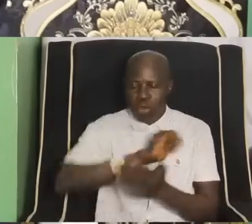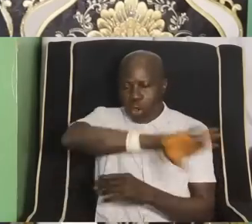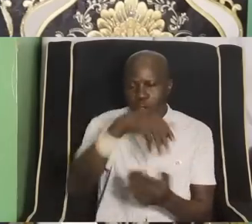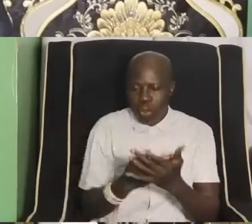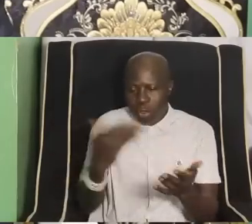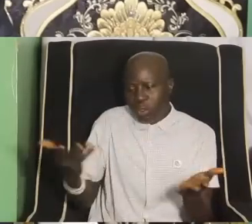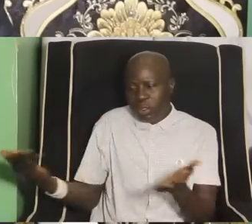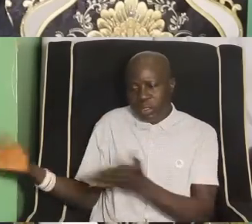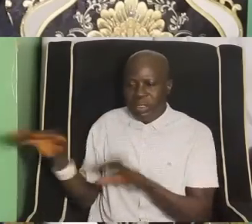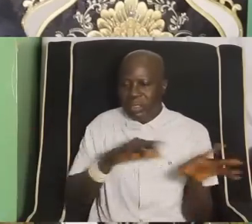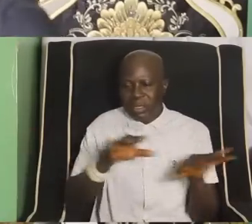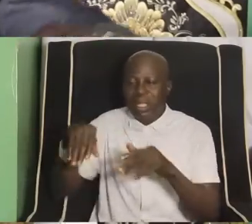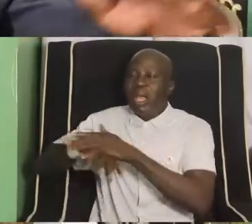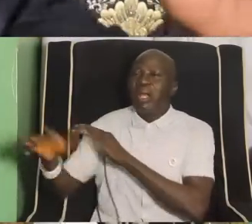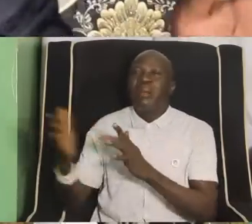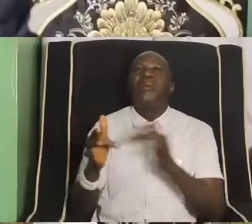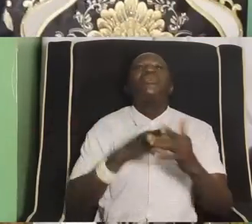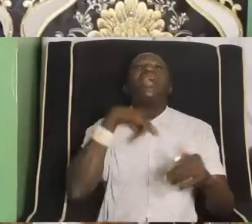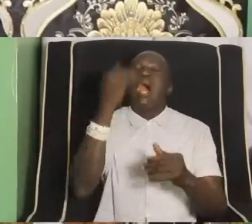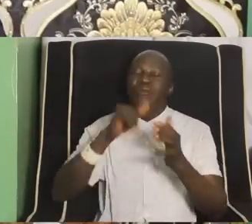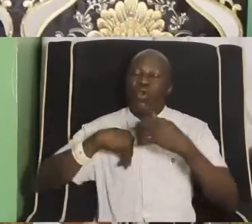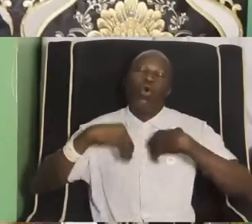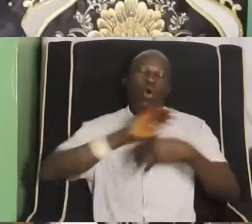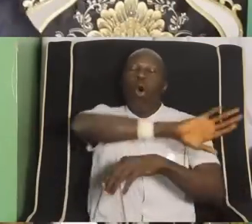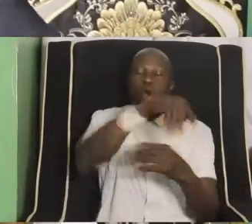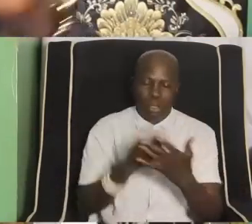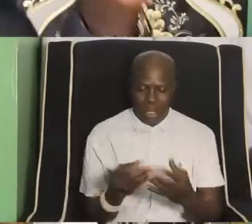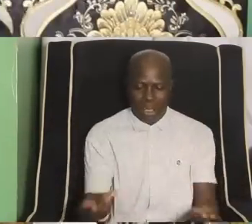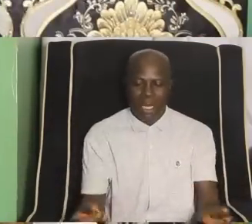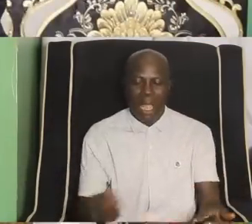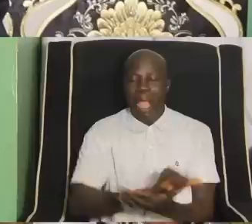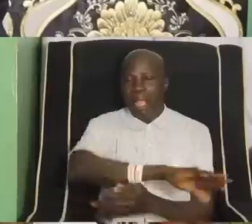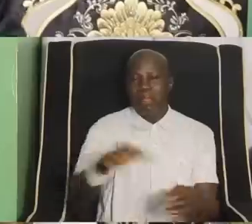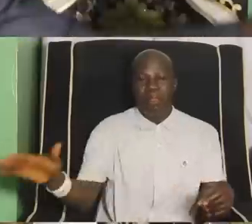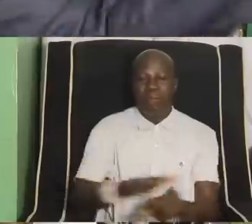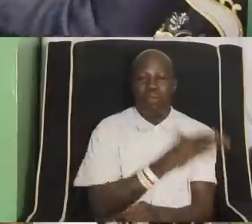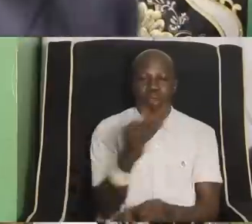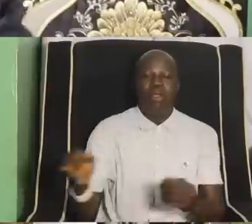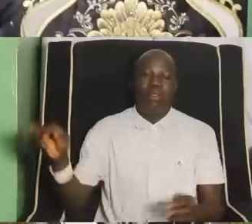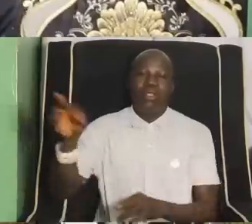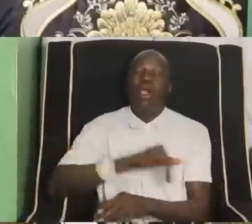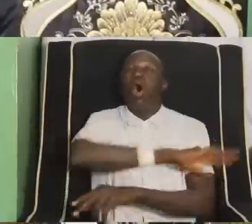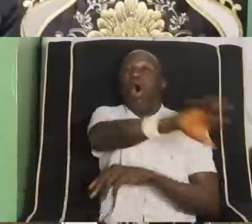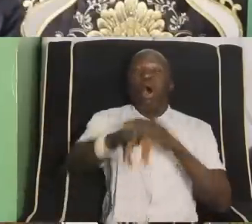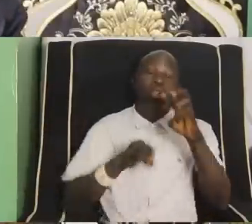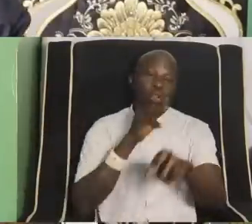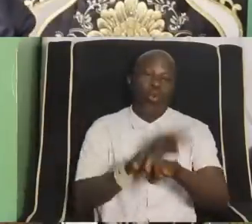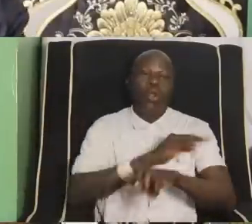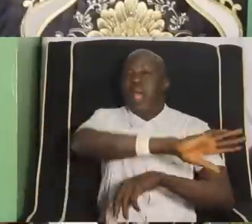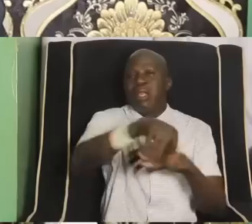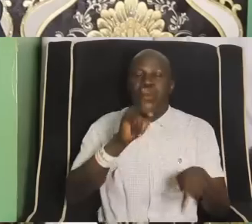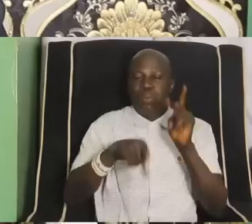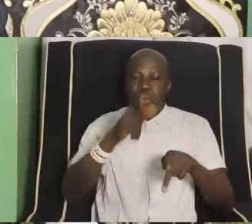things. Bibeli wi pe. The Bible says. Oun lo ni gbogbo ile. He holds all the heavens. Ati ekun re. And his fullness thereof. Ati gbogbo era to be